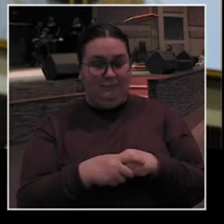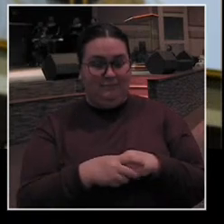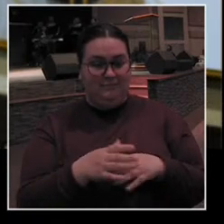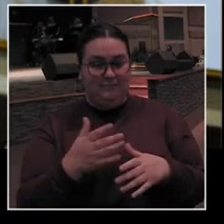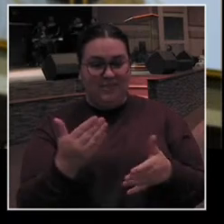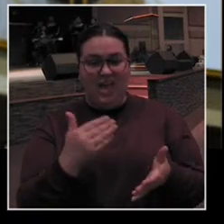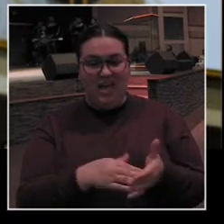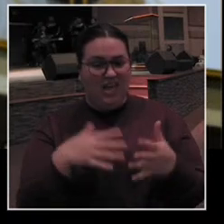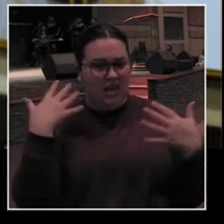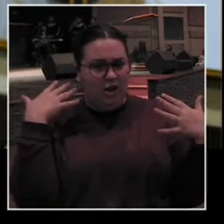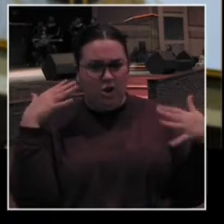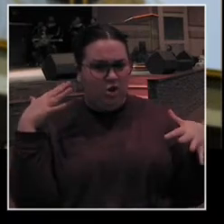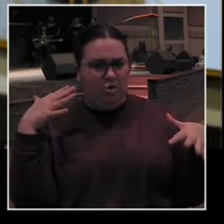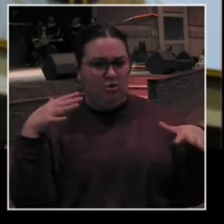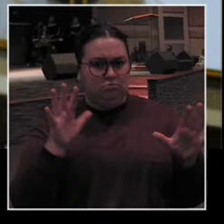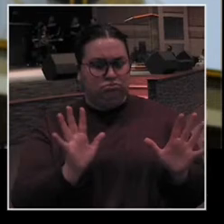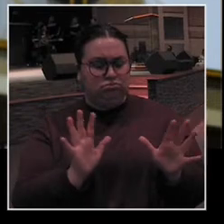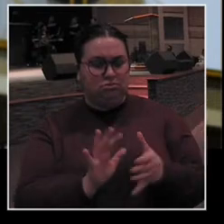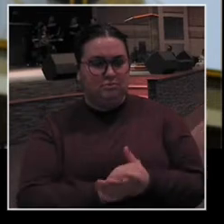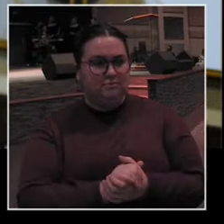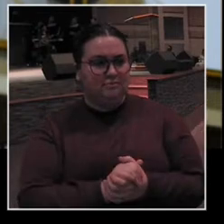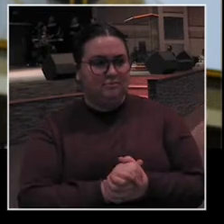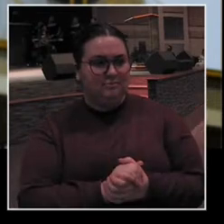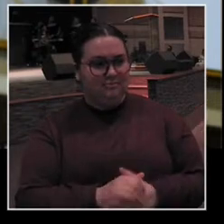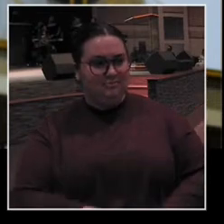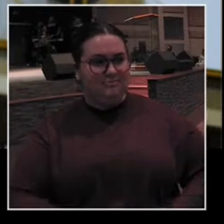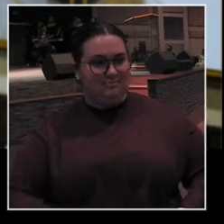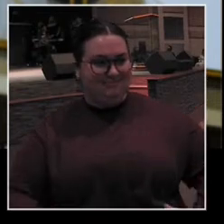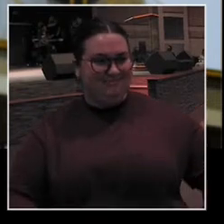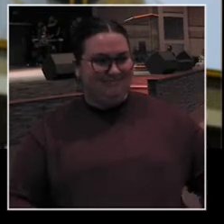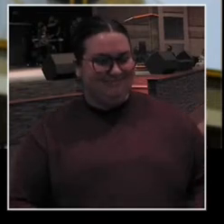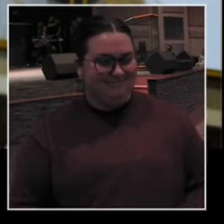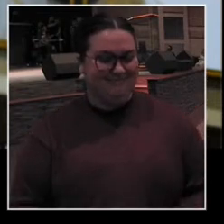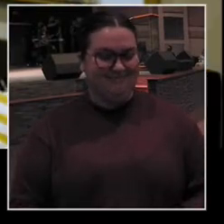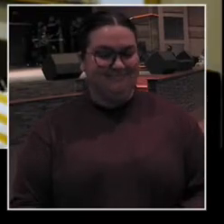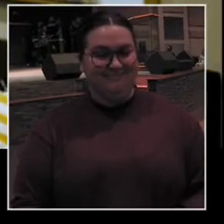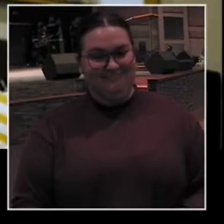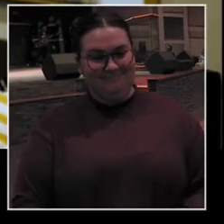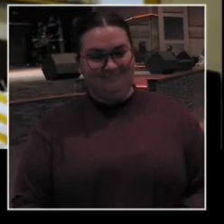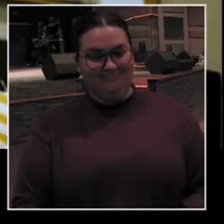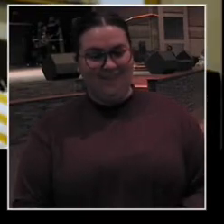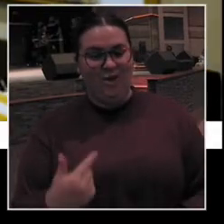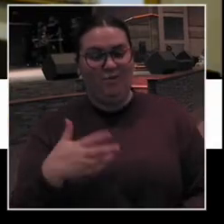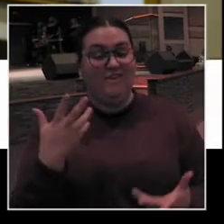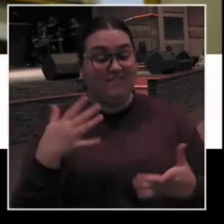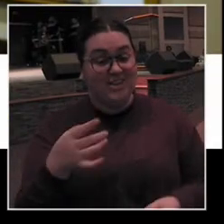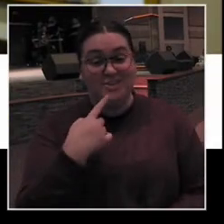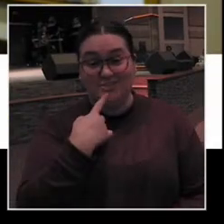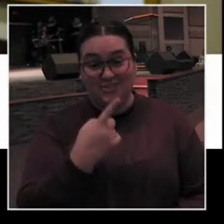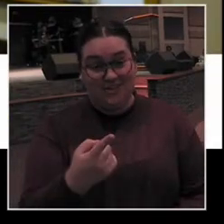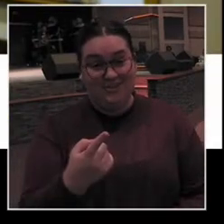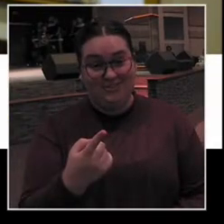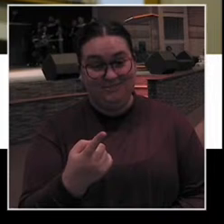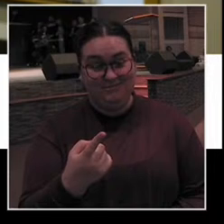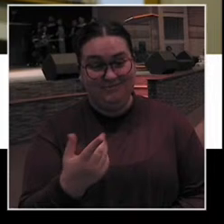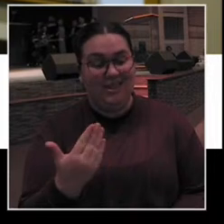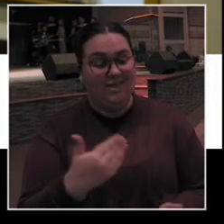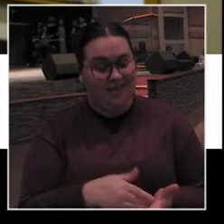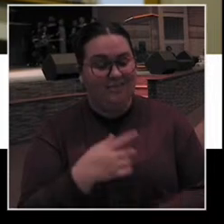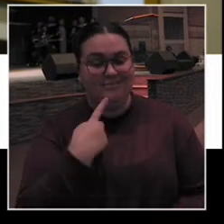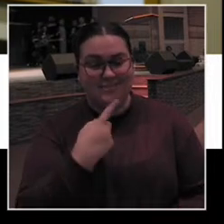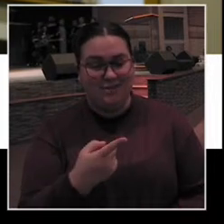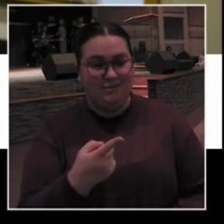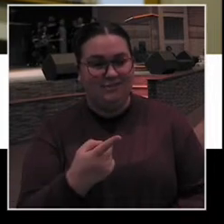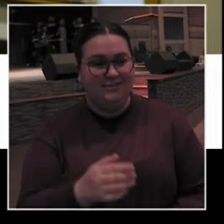in person by dropping your tithes or offering in one of the standing baskets as you leave the auditorium. We've already said it, but we want to say it one more time. If you're new here, we